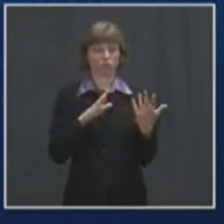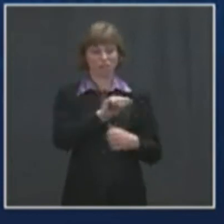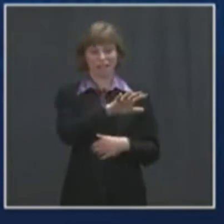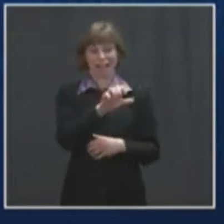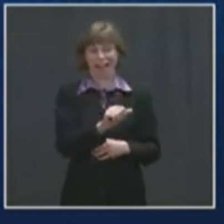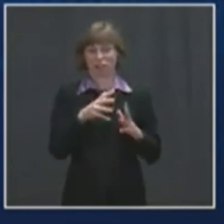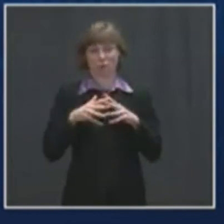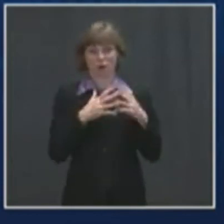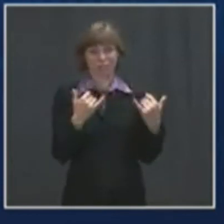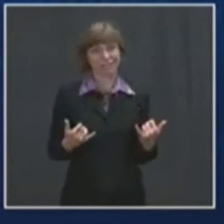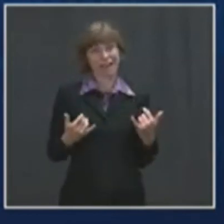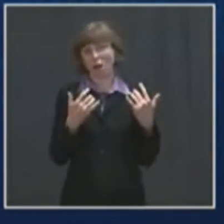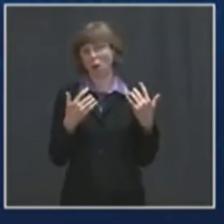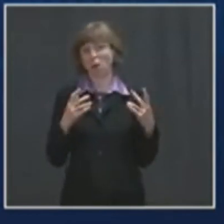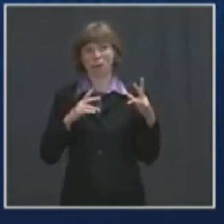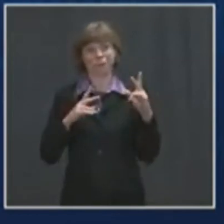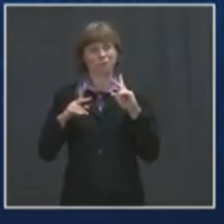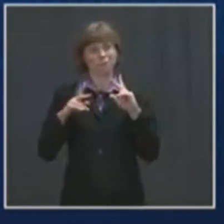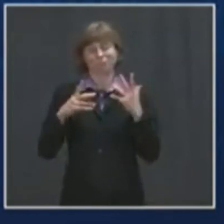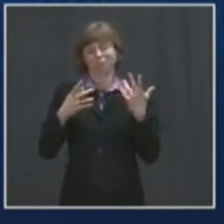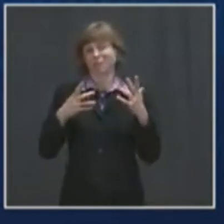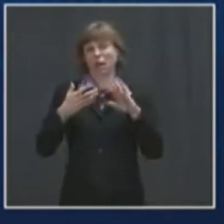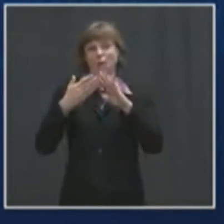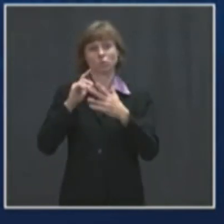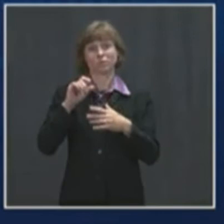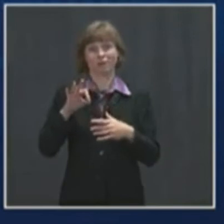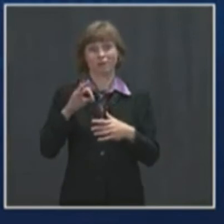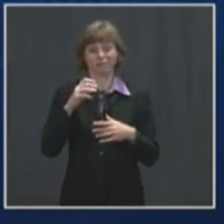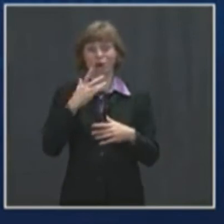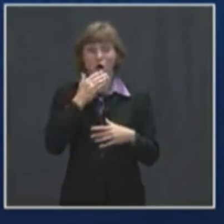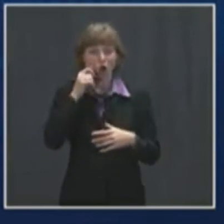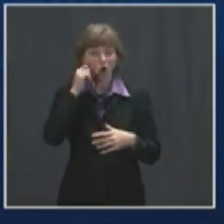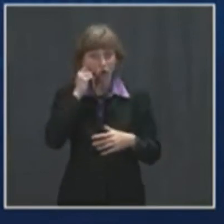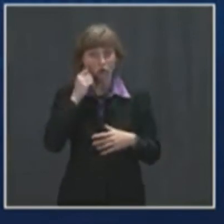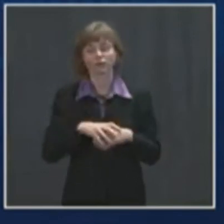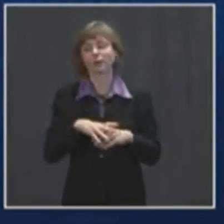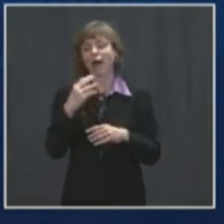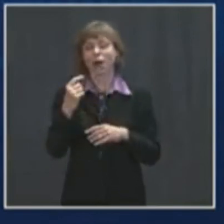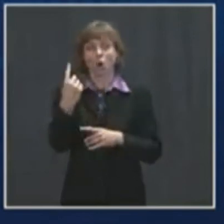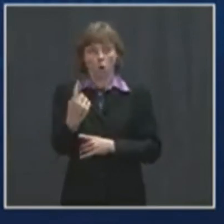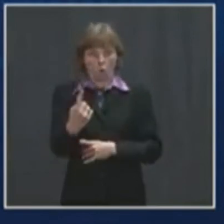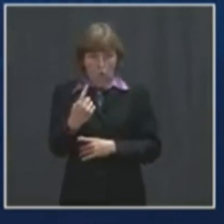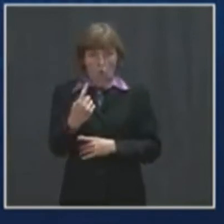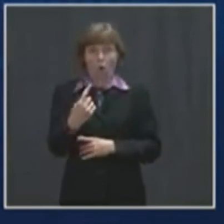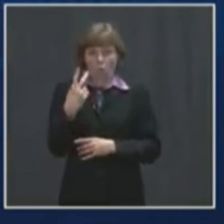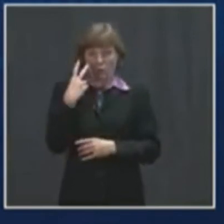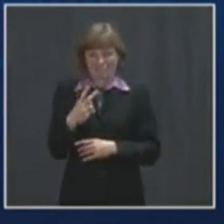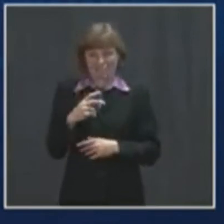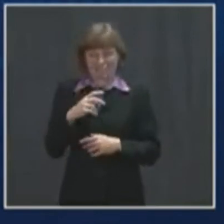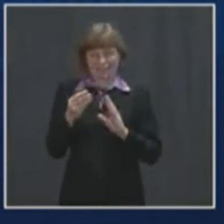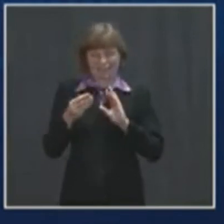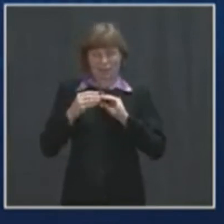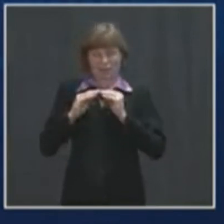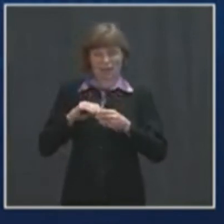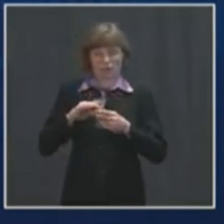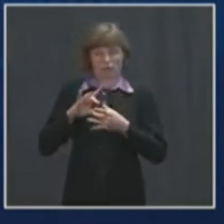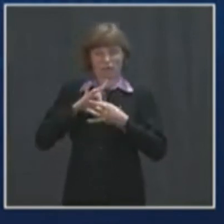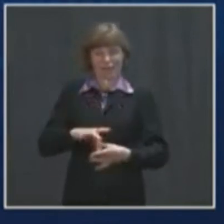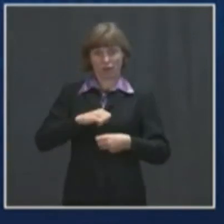of color. And one of the factors we've seen in data about COVID, of course, is that the pandemic has had an